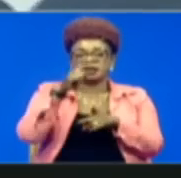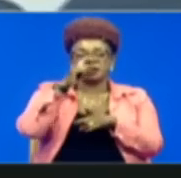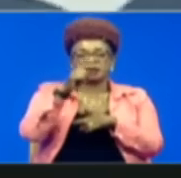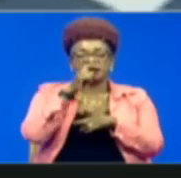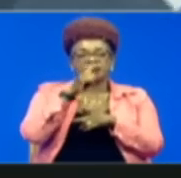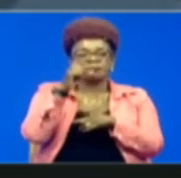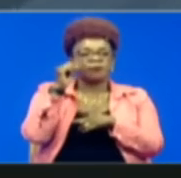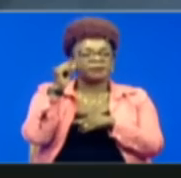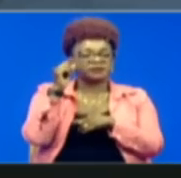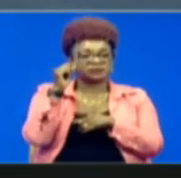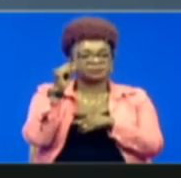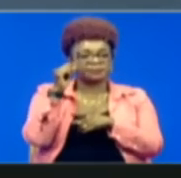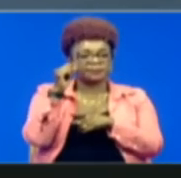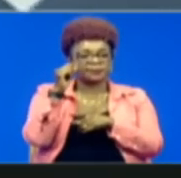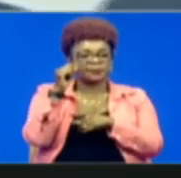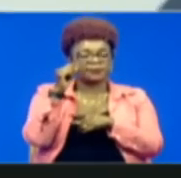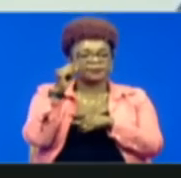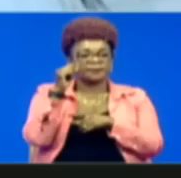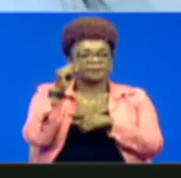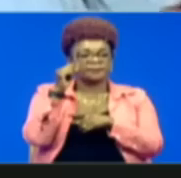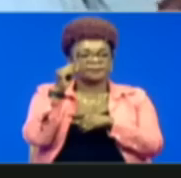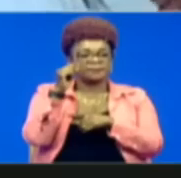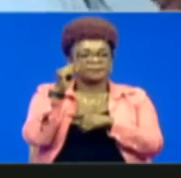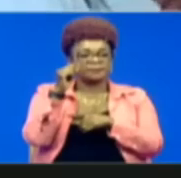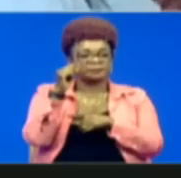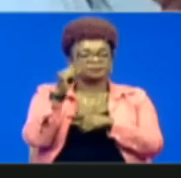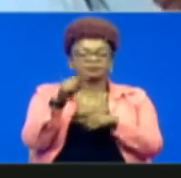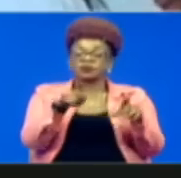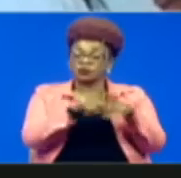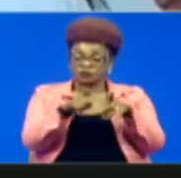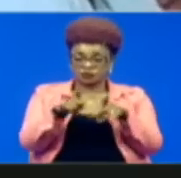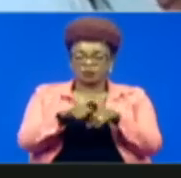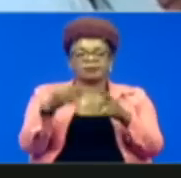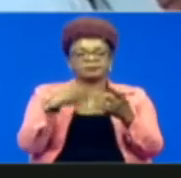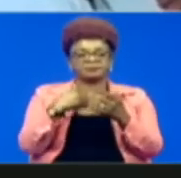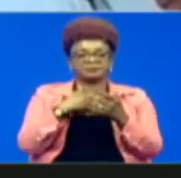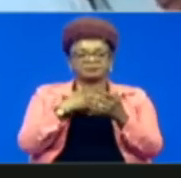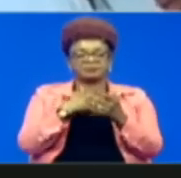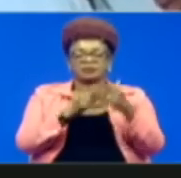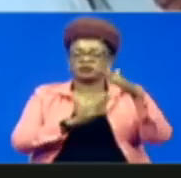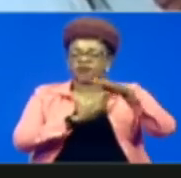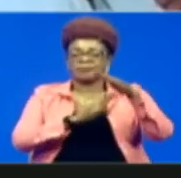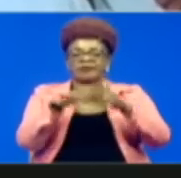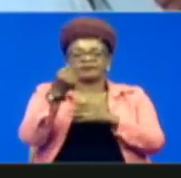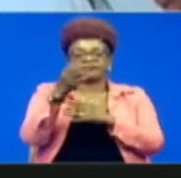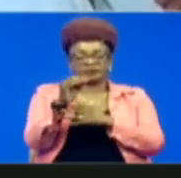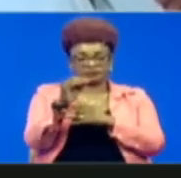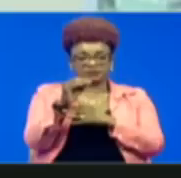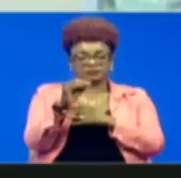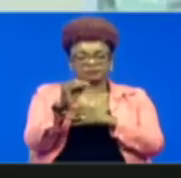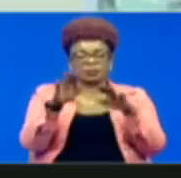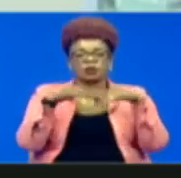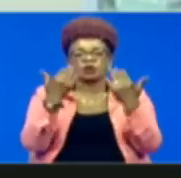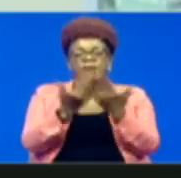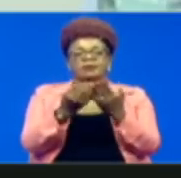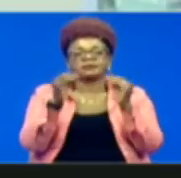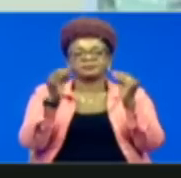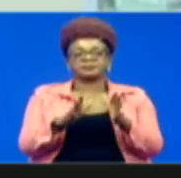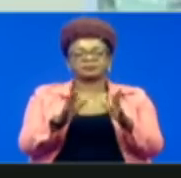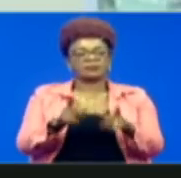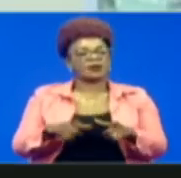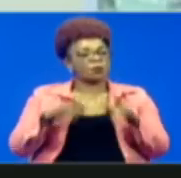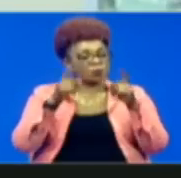Why do poachers take tasks from elephants? He has also landed a spot in the top 50 Global Teacher Prize Award, an